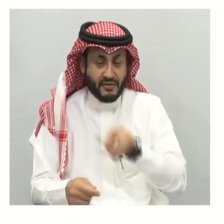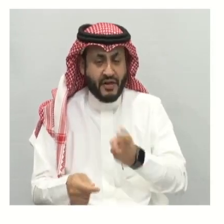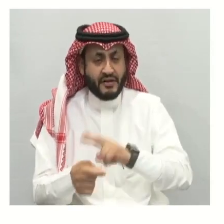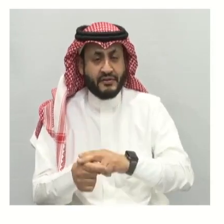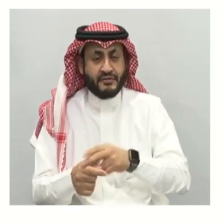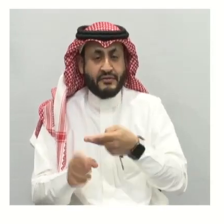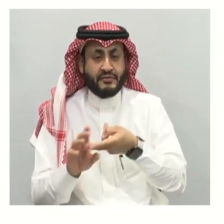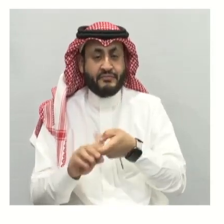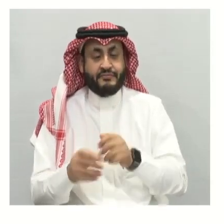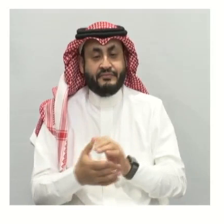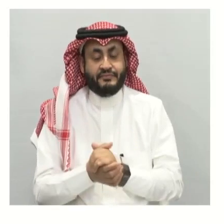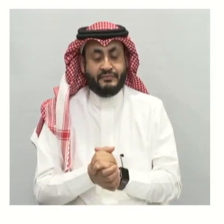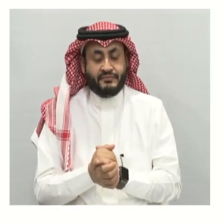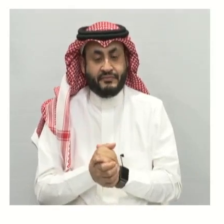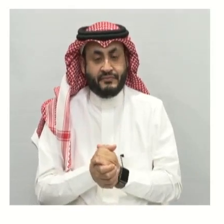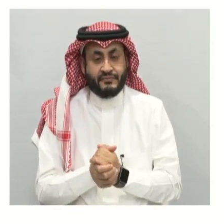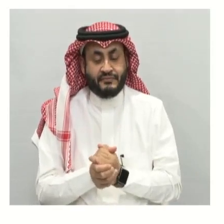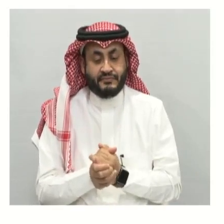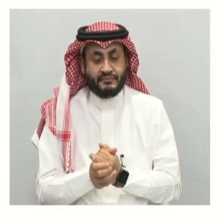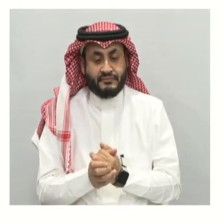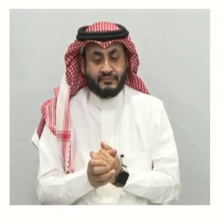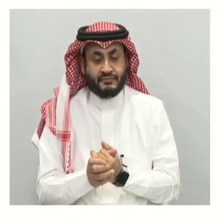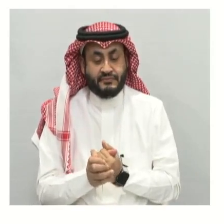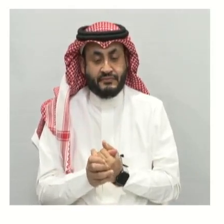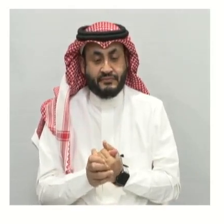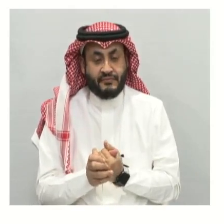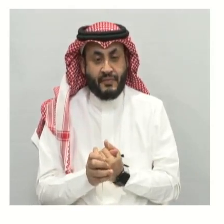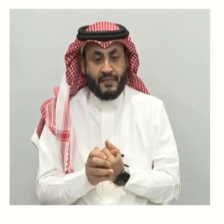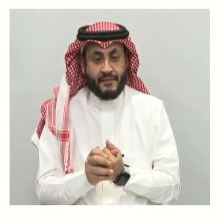Friday, Saturday, Sunday comes again.